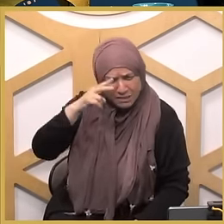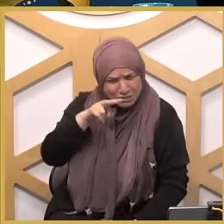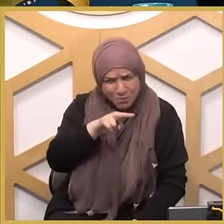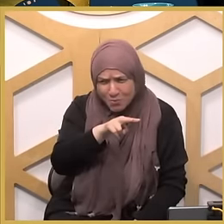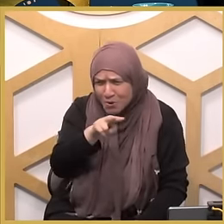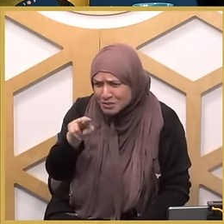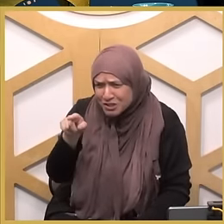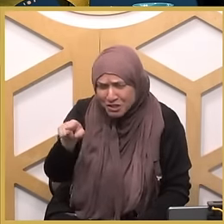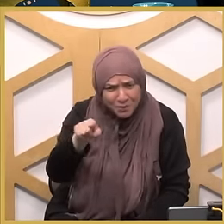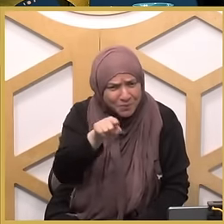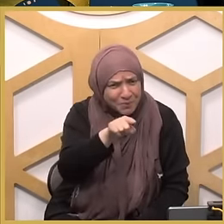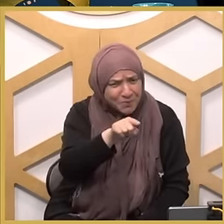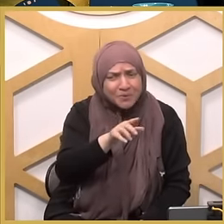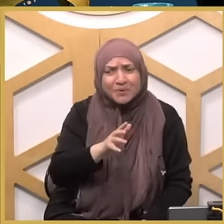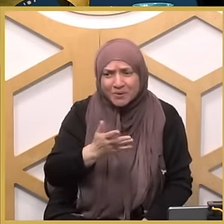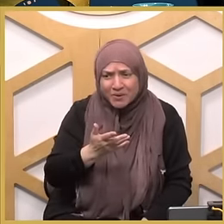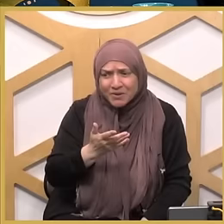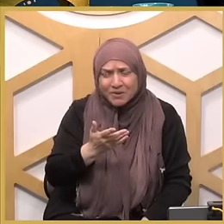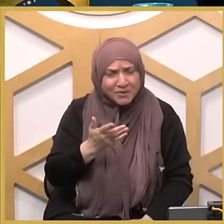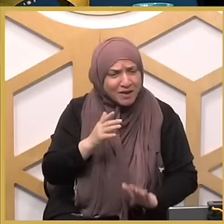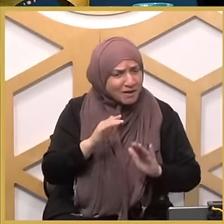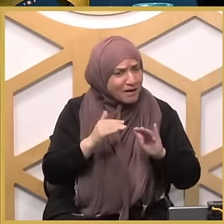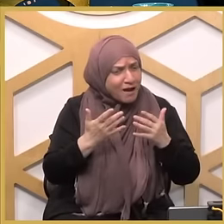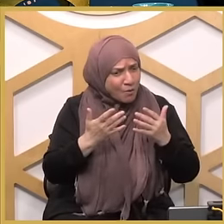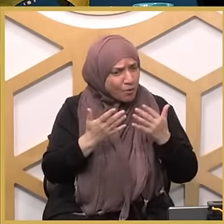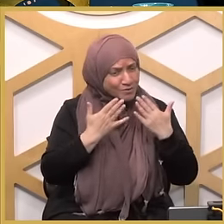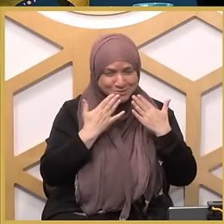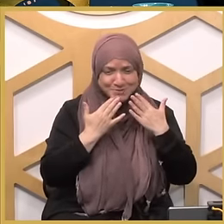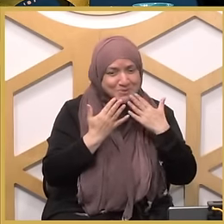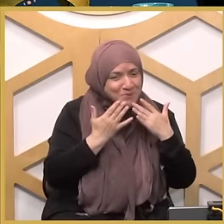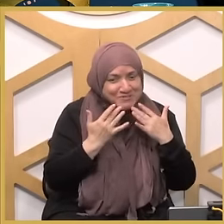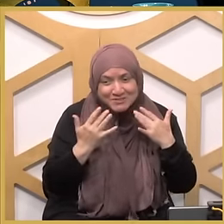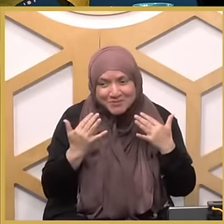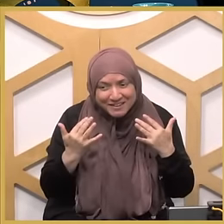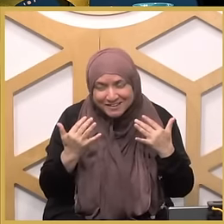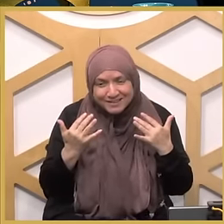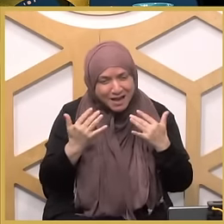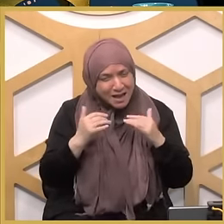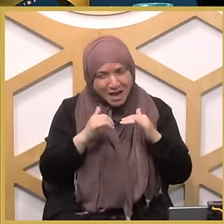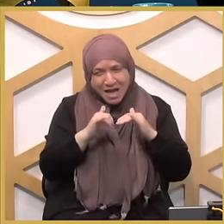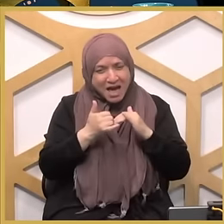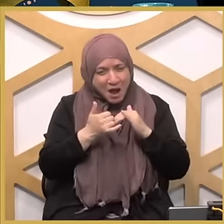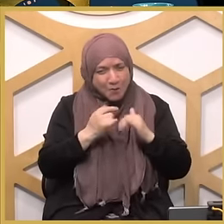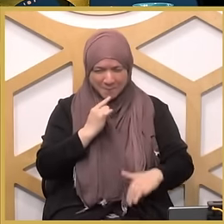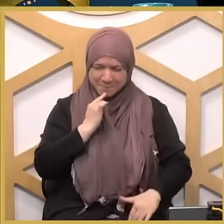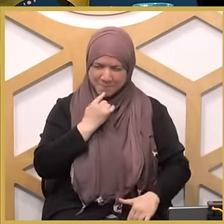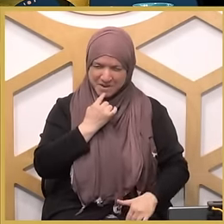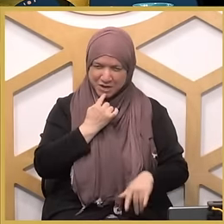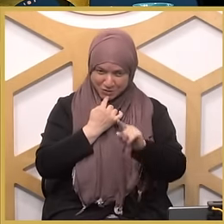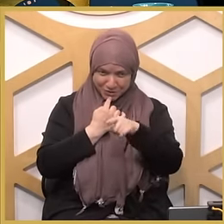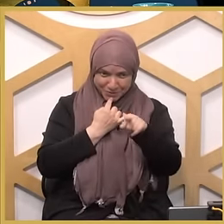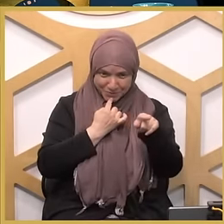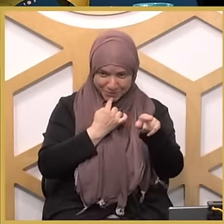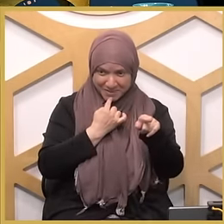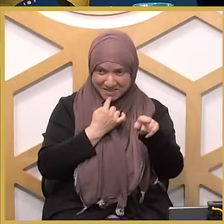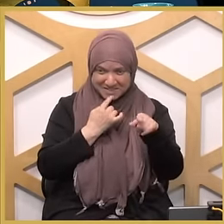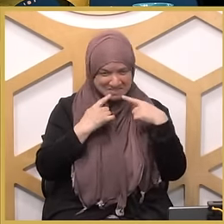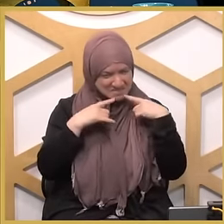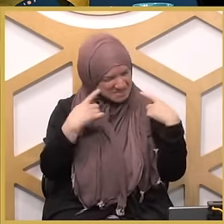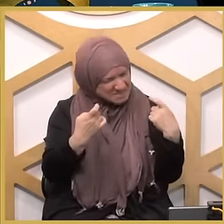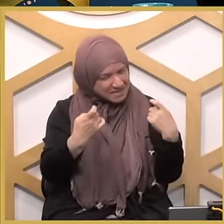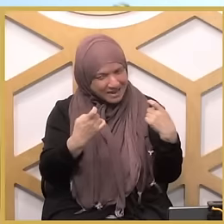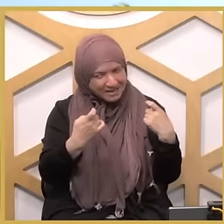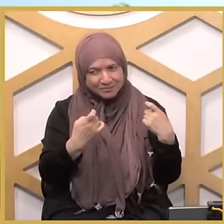Allah is watching you while you're committing that sin? Like, how bitter and like unbecoming is a sin at that point when you're